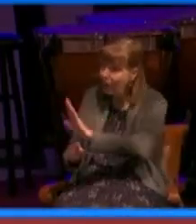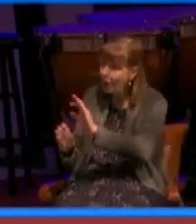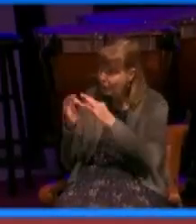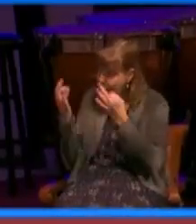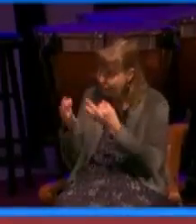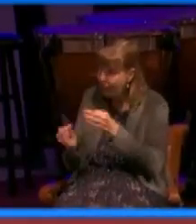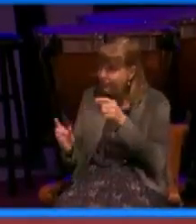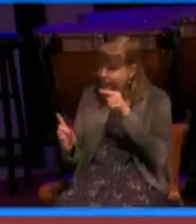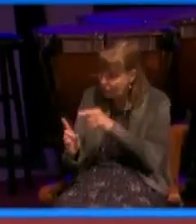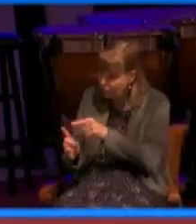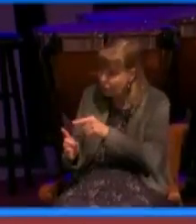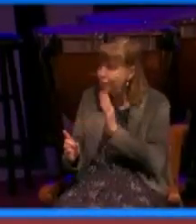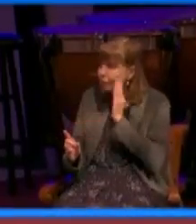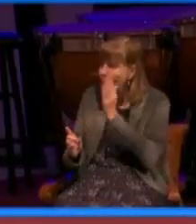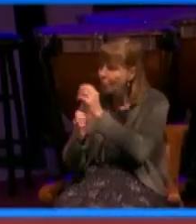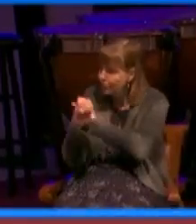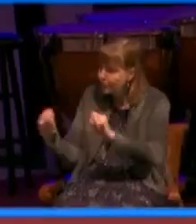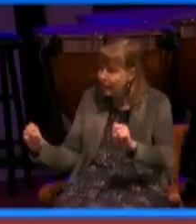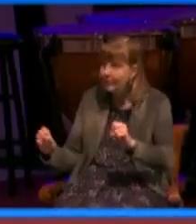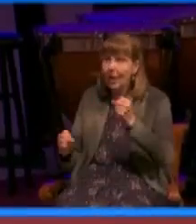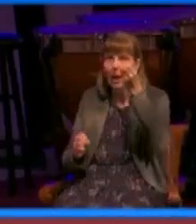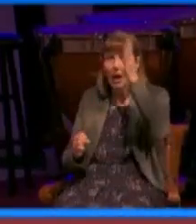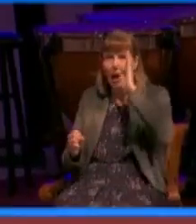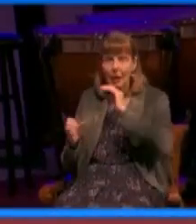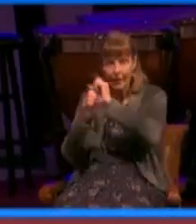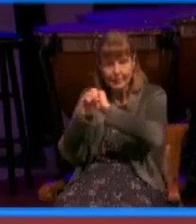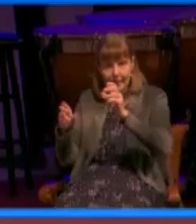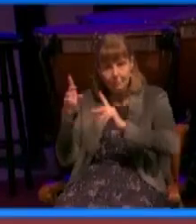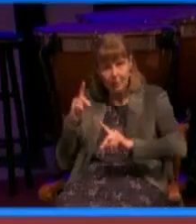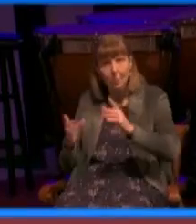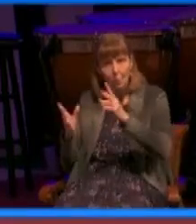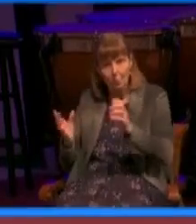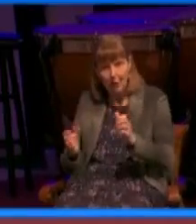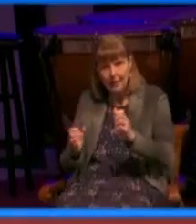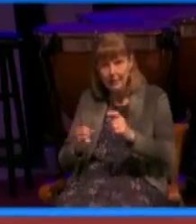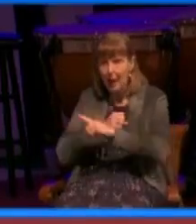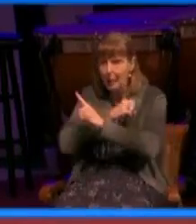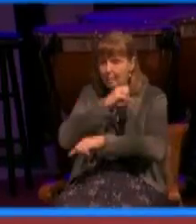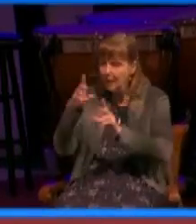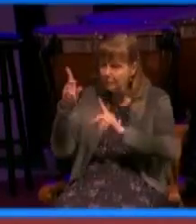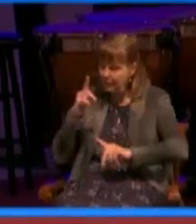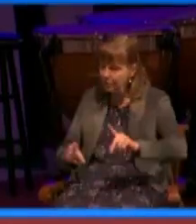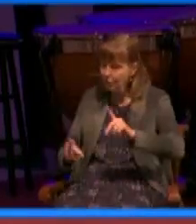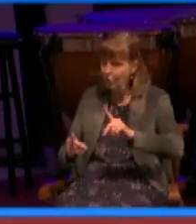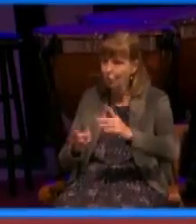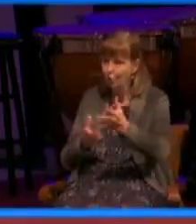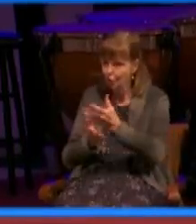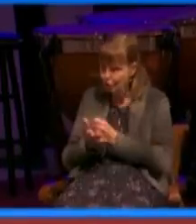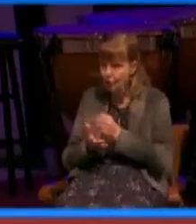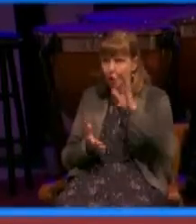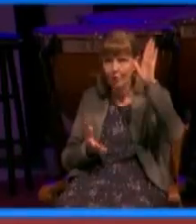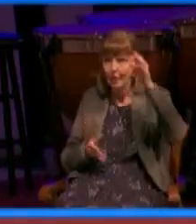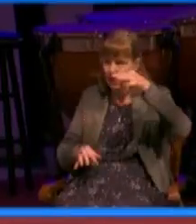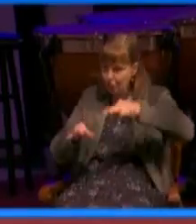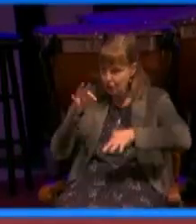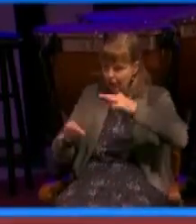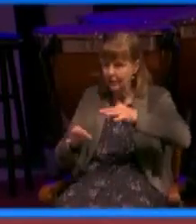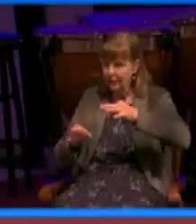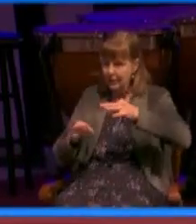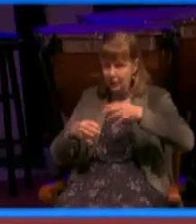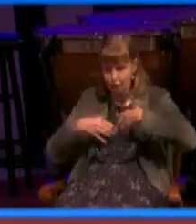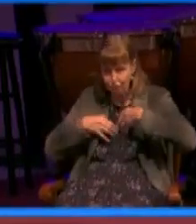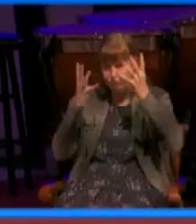rescues those in whom he desires. He punishes those in whom are deserved the justice and wrath of God. This is the God of who we